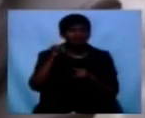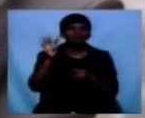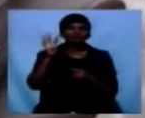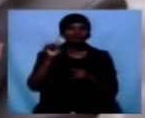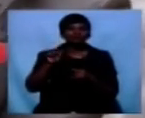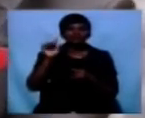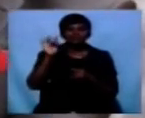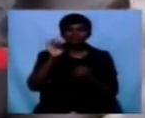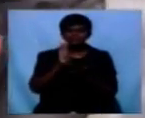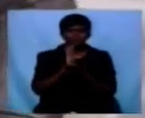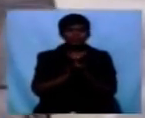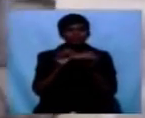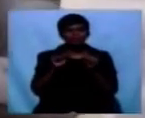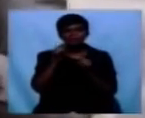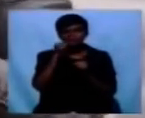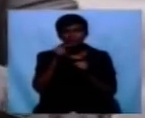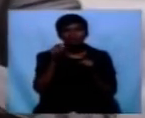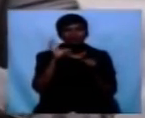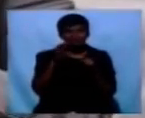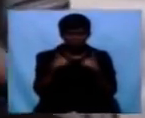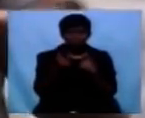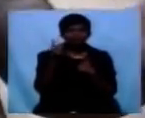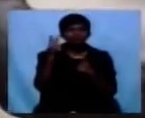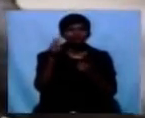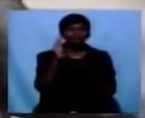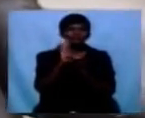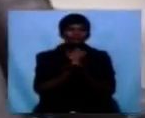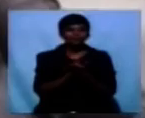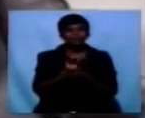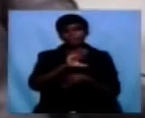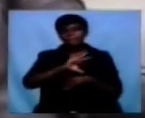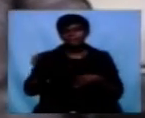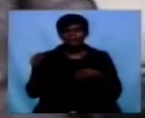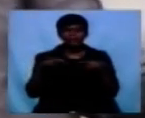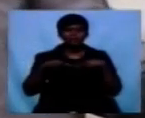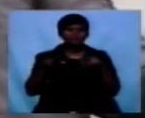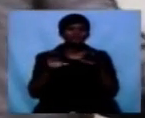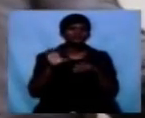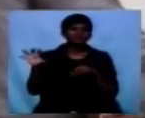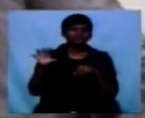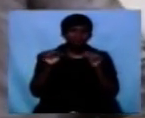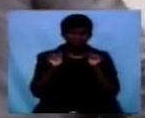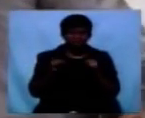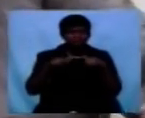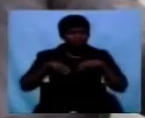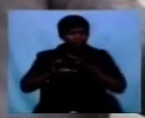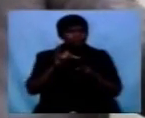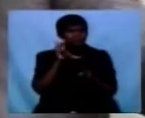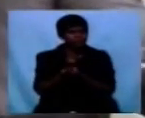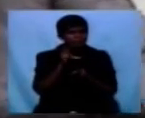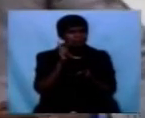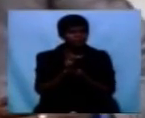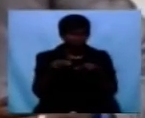per annum, we can say we shall get 2 billion reinvest back on the road sector, so that we continue maintaining the